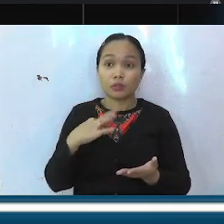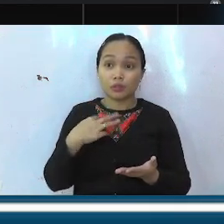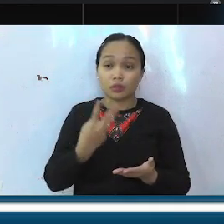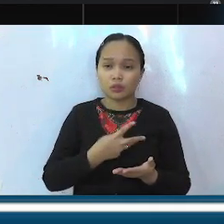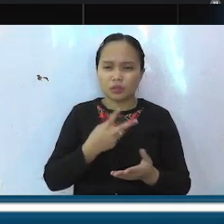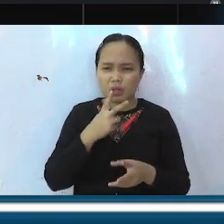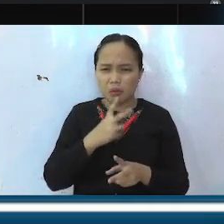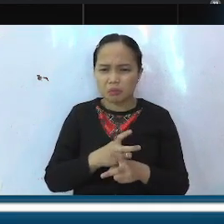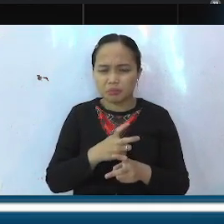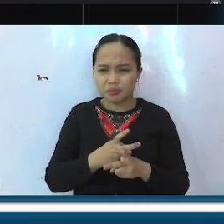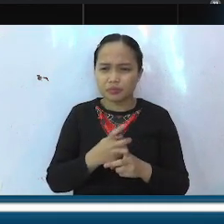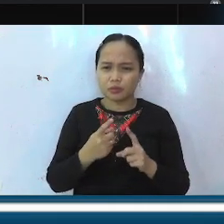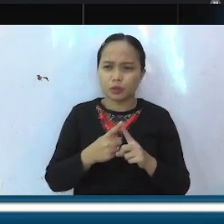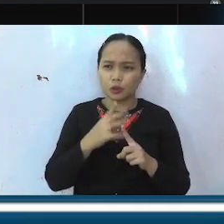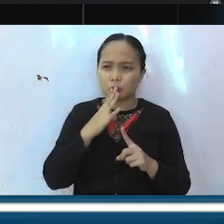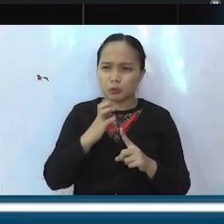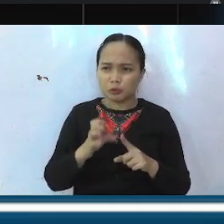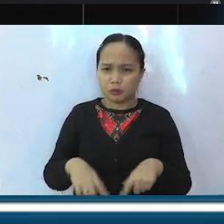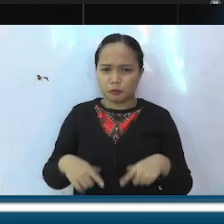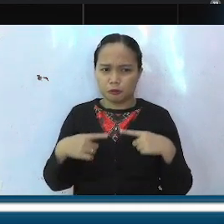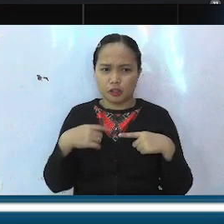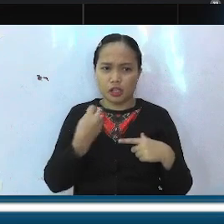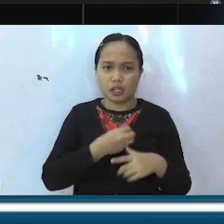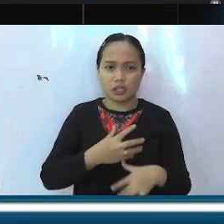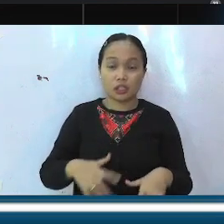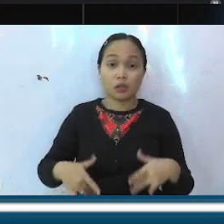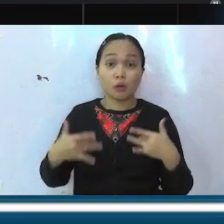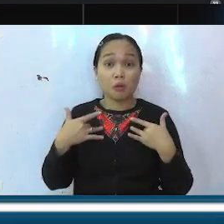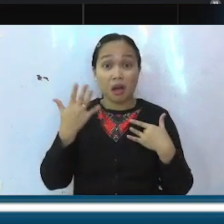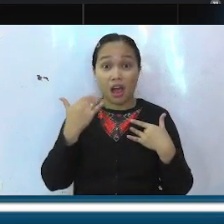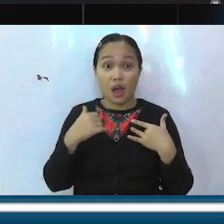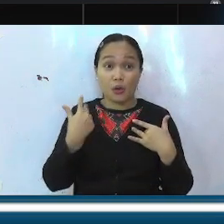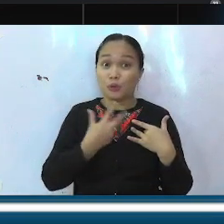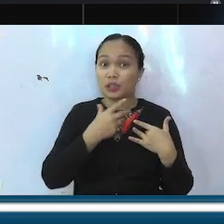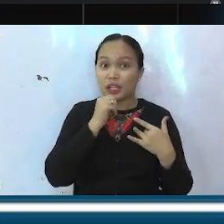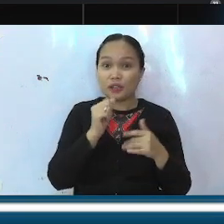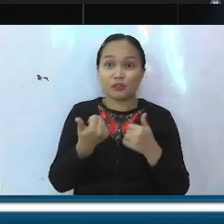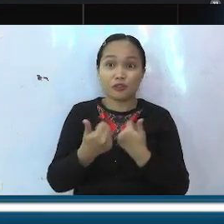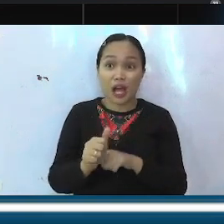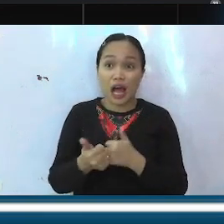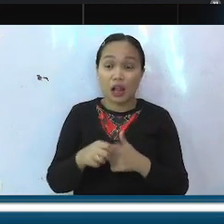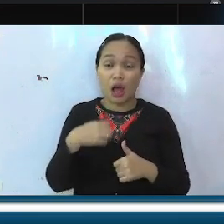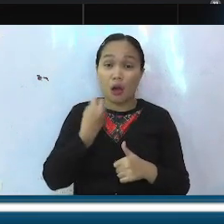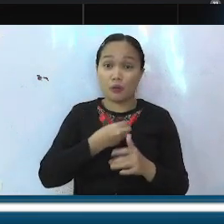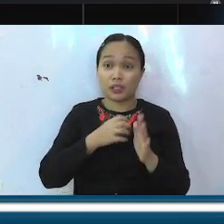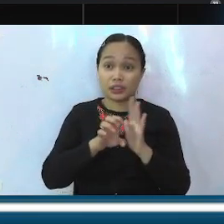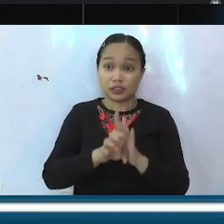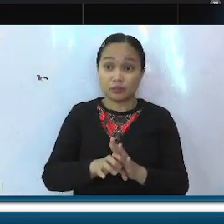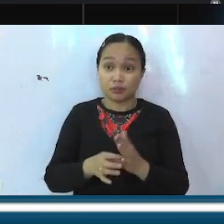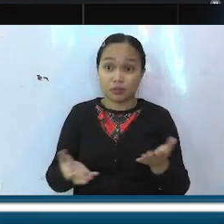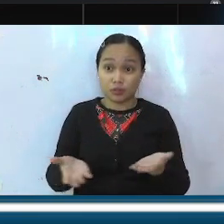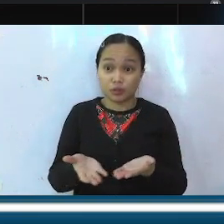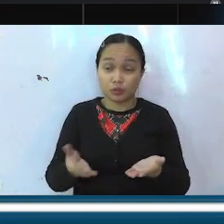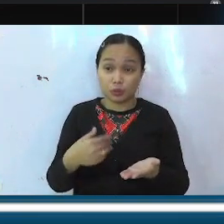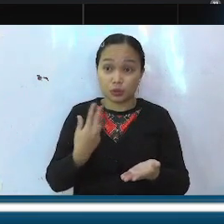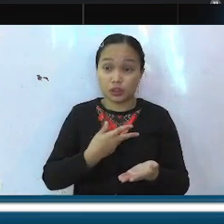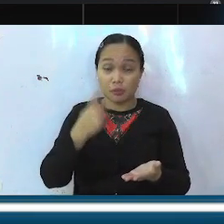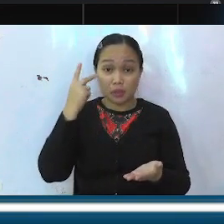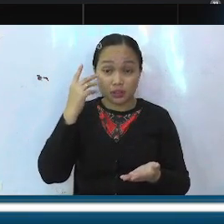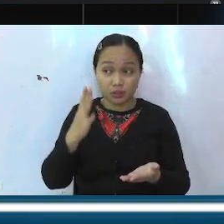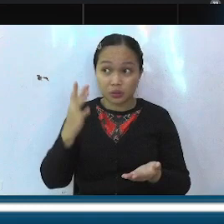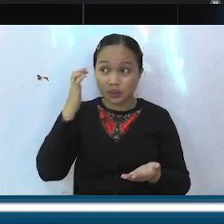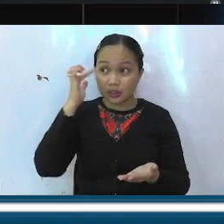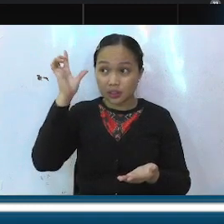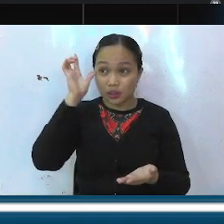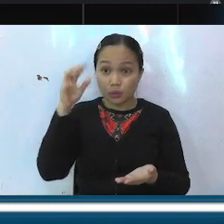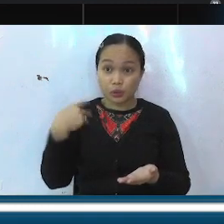hard. It's hard to live our lives because we're not following our pattern here. For example, yes. Sir, we have our pattern here. Pastor Hill, we